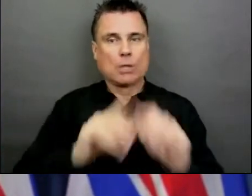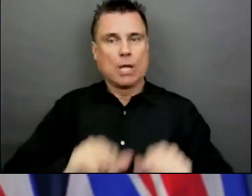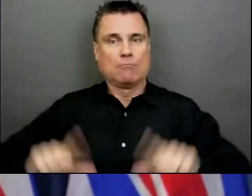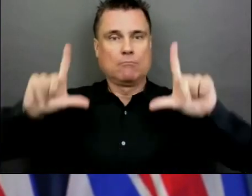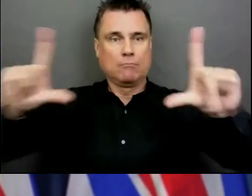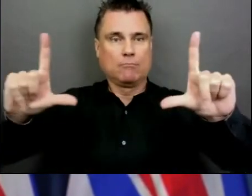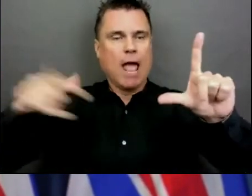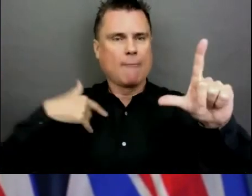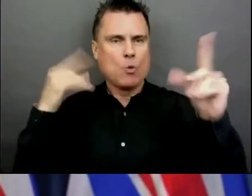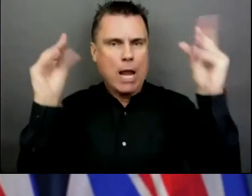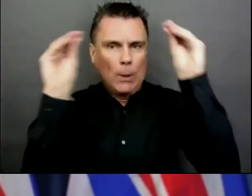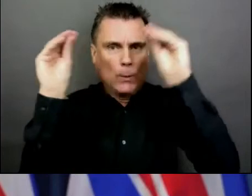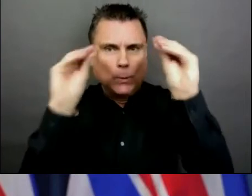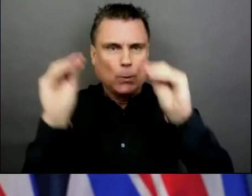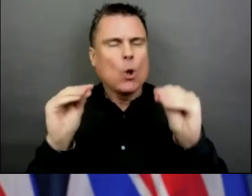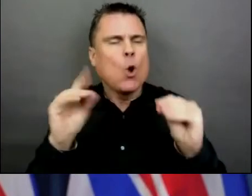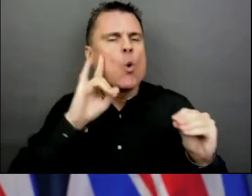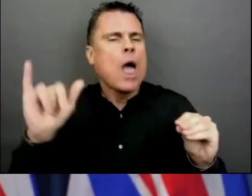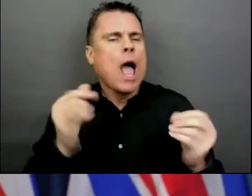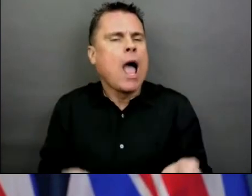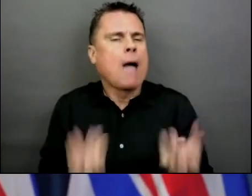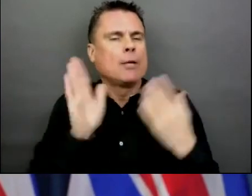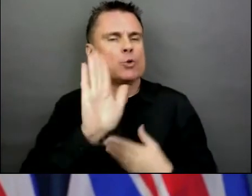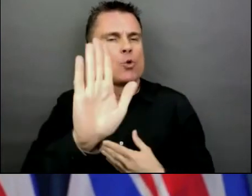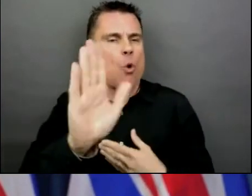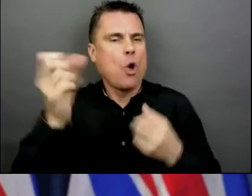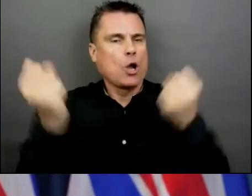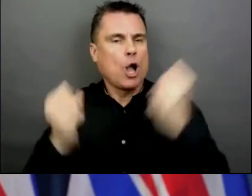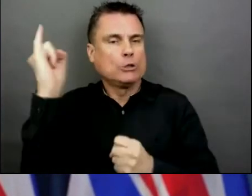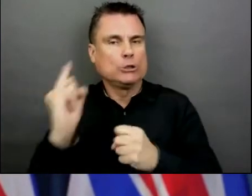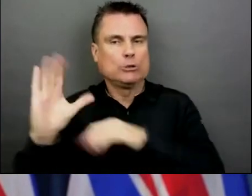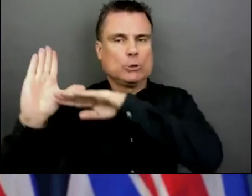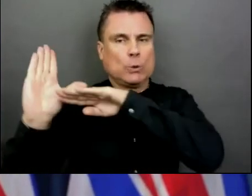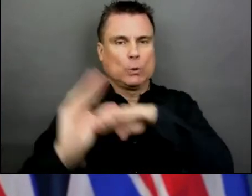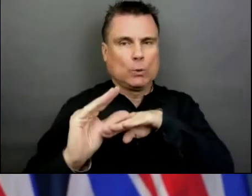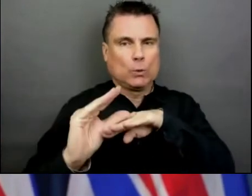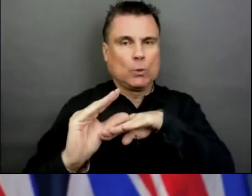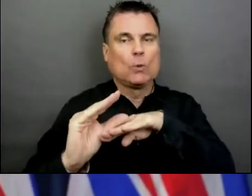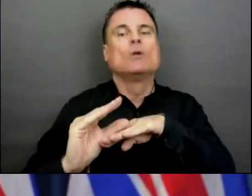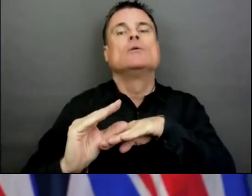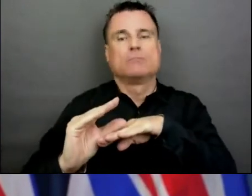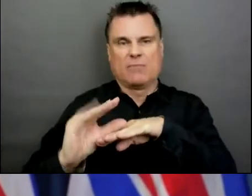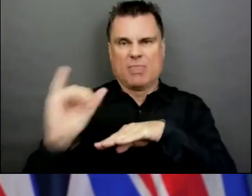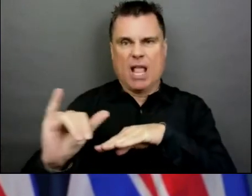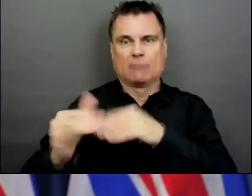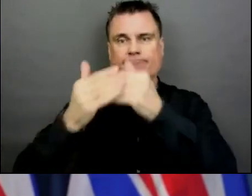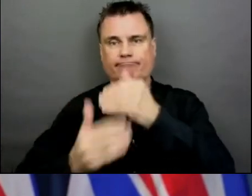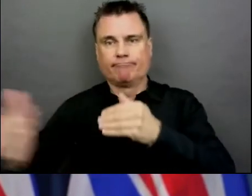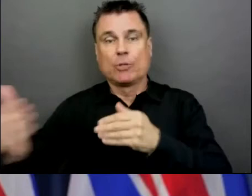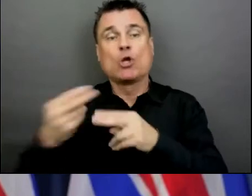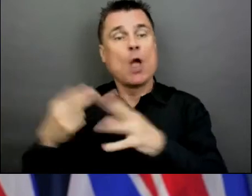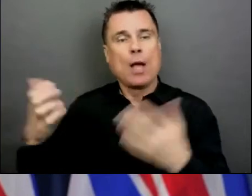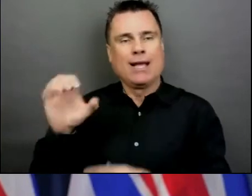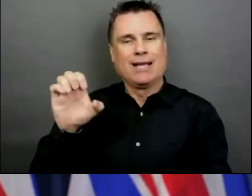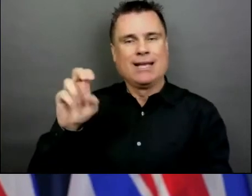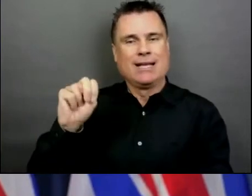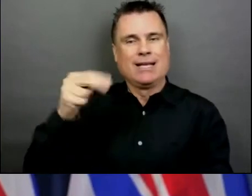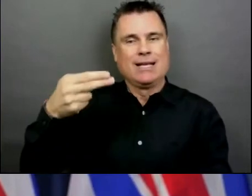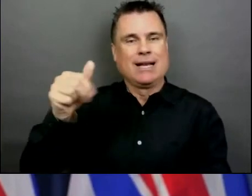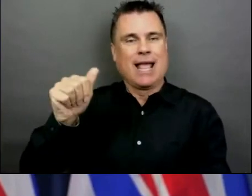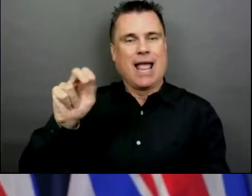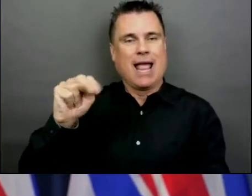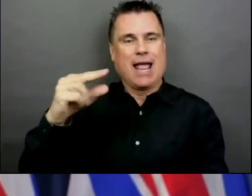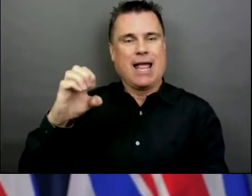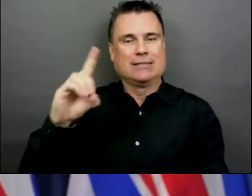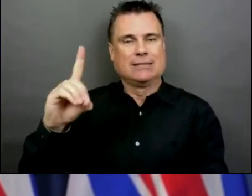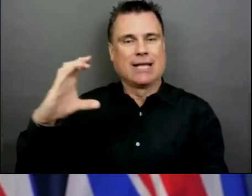you'll save when you renew your vehicle insurance under enhanced care. You'll recall that last month we talked generally about